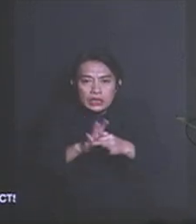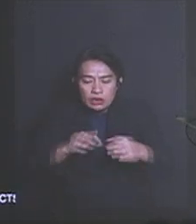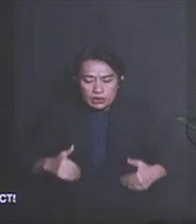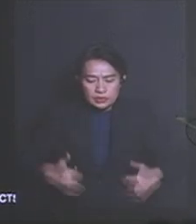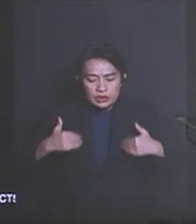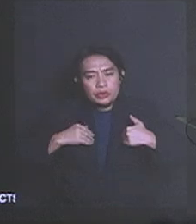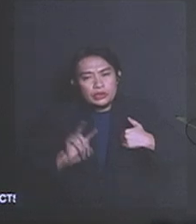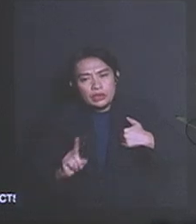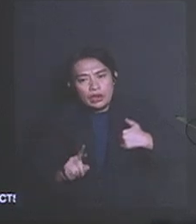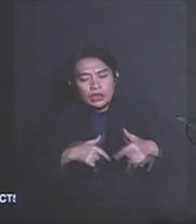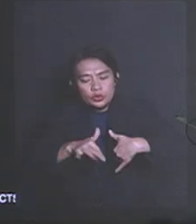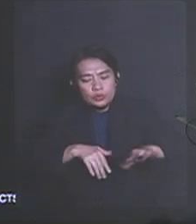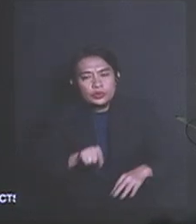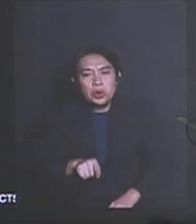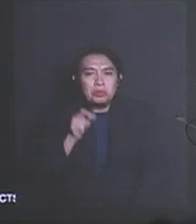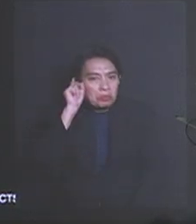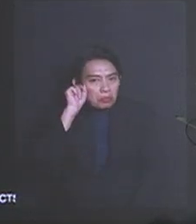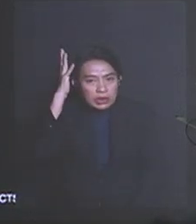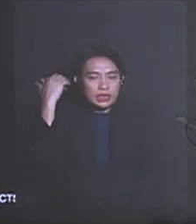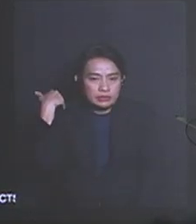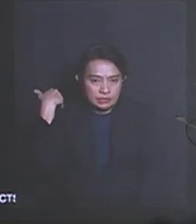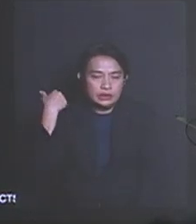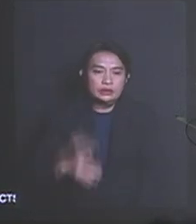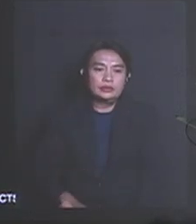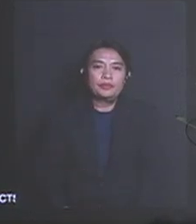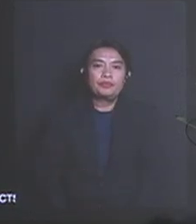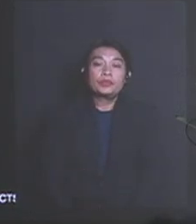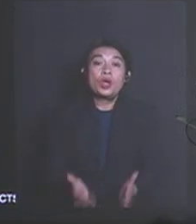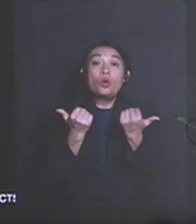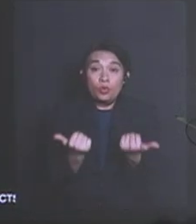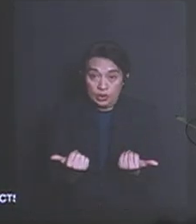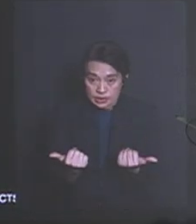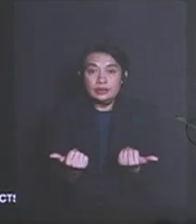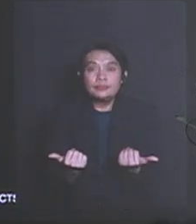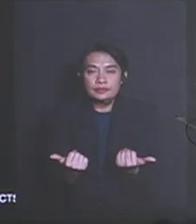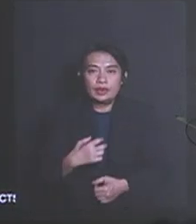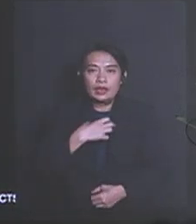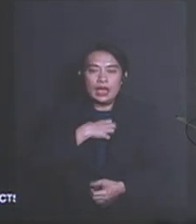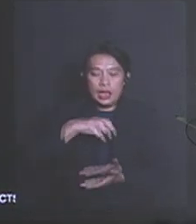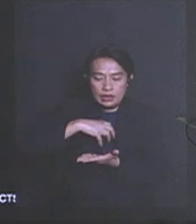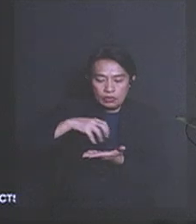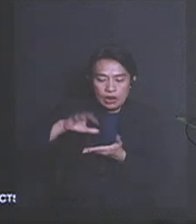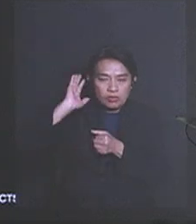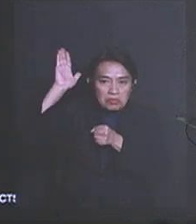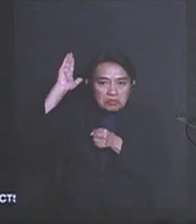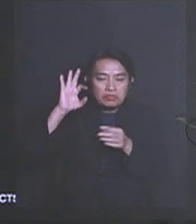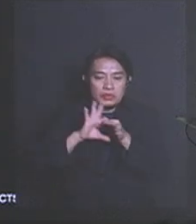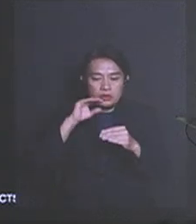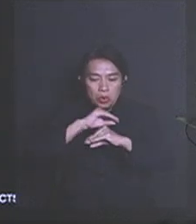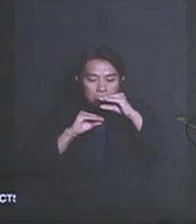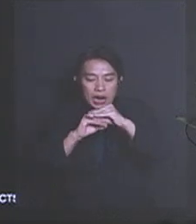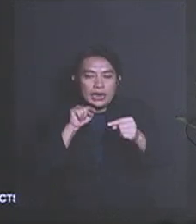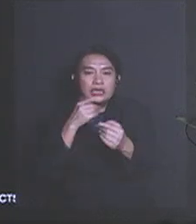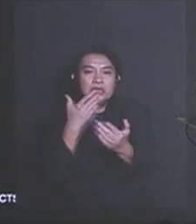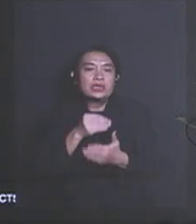In today's talk, I have chosen to share with you 4 of our completed non-profit projects that we have had the opportunity